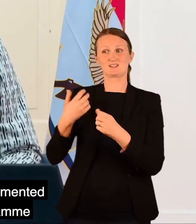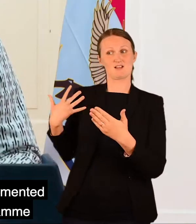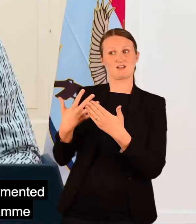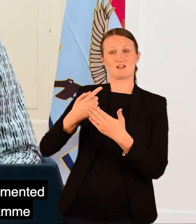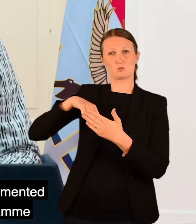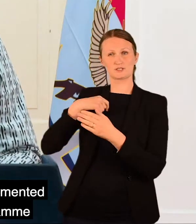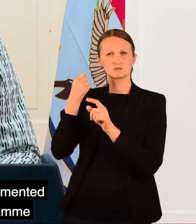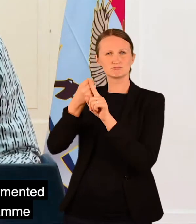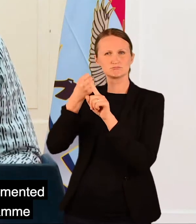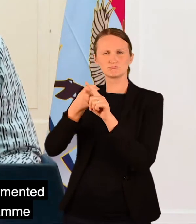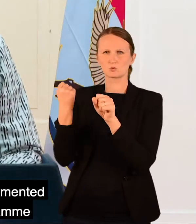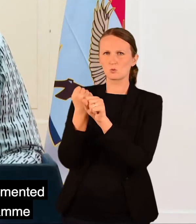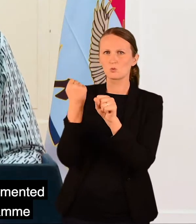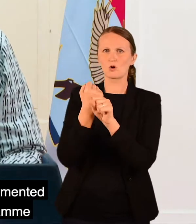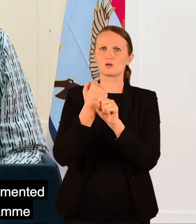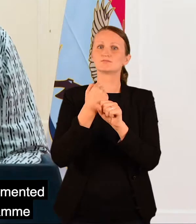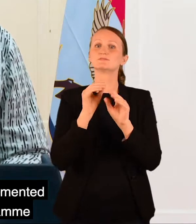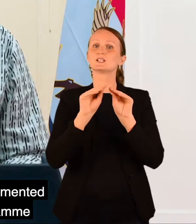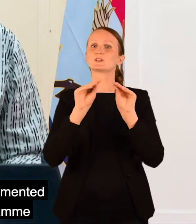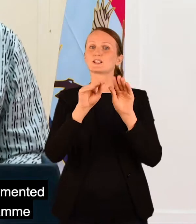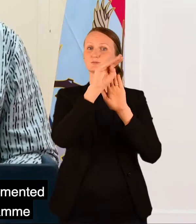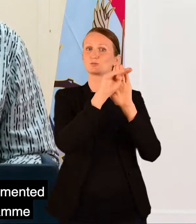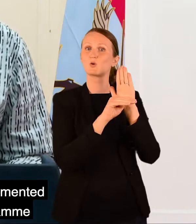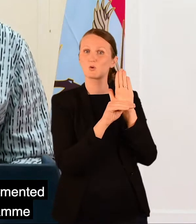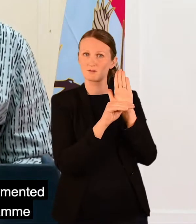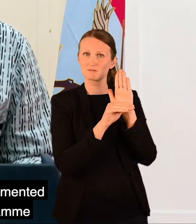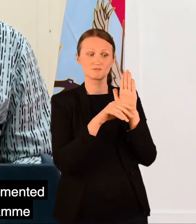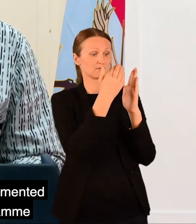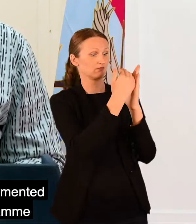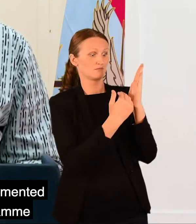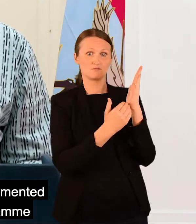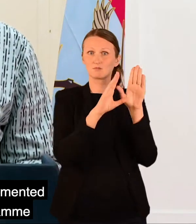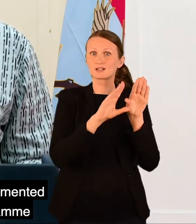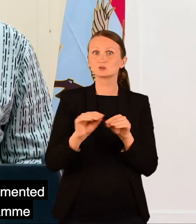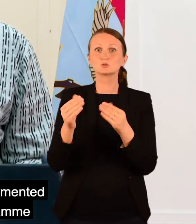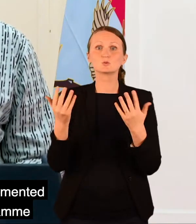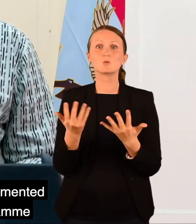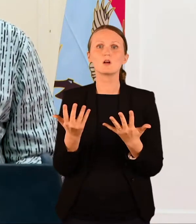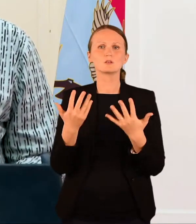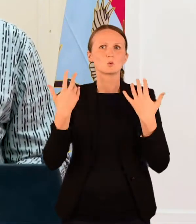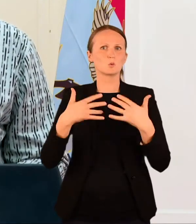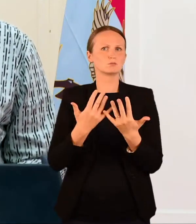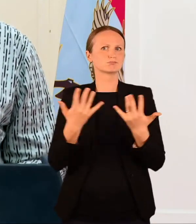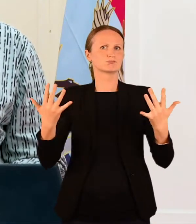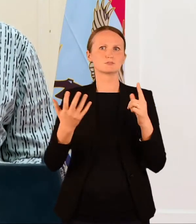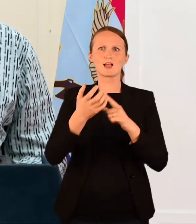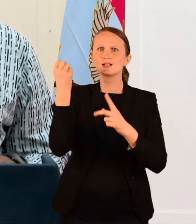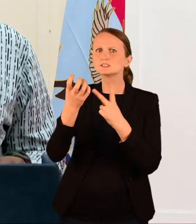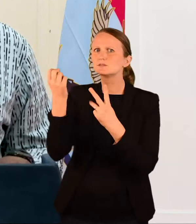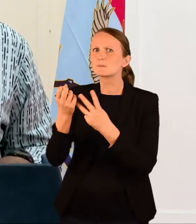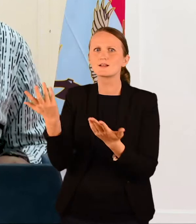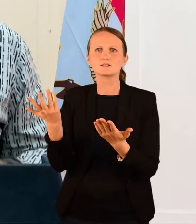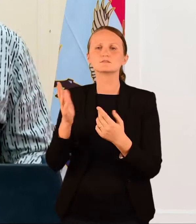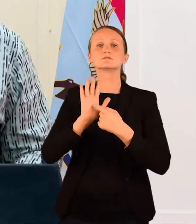have, over the last 15 years, implemented a comprehensive education program that has resulted